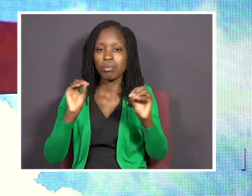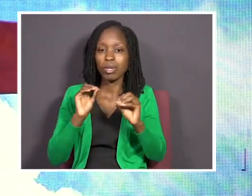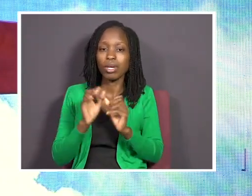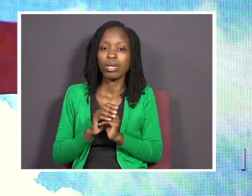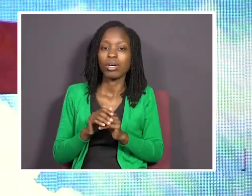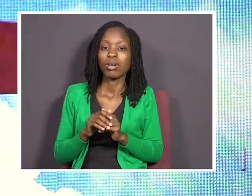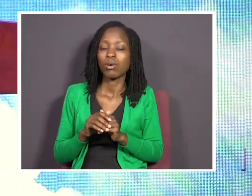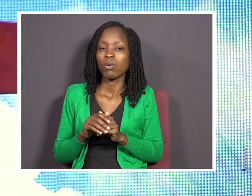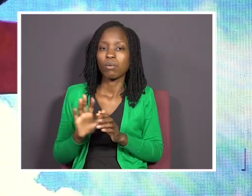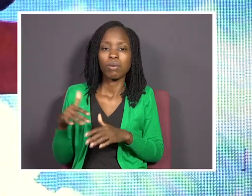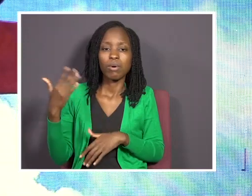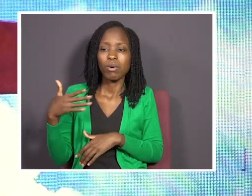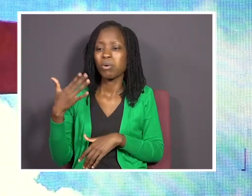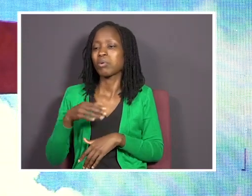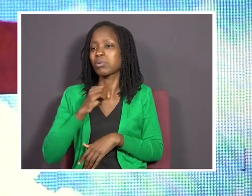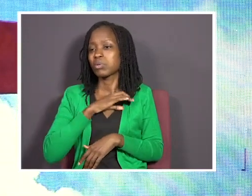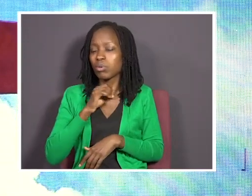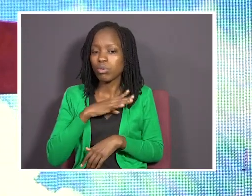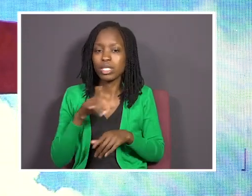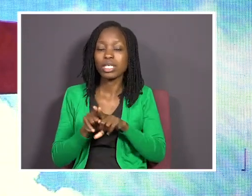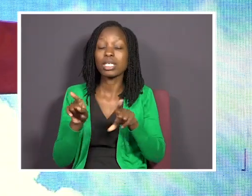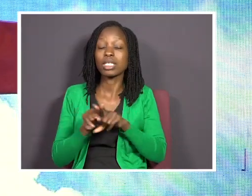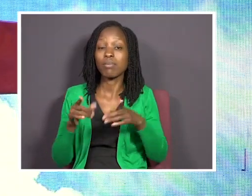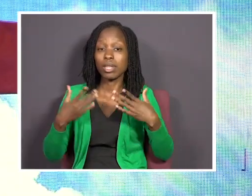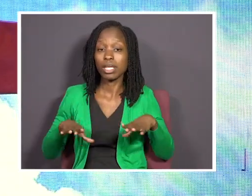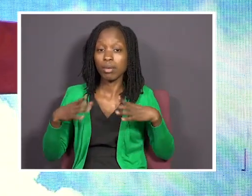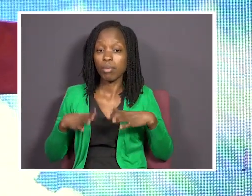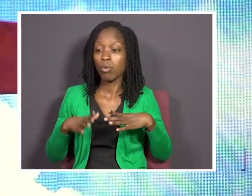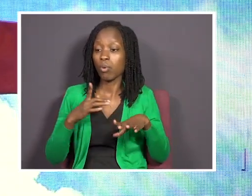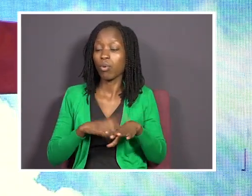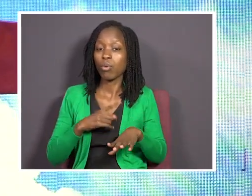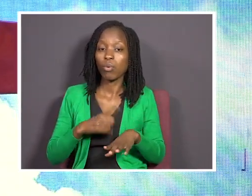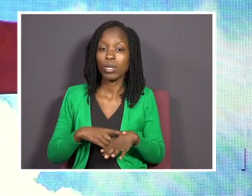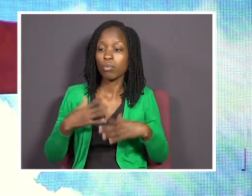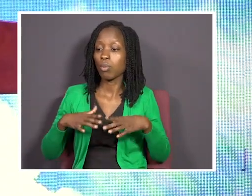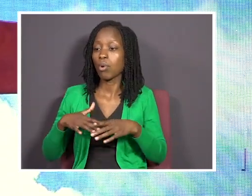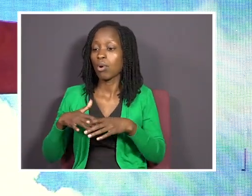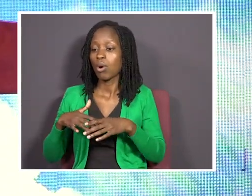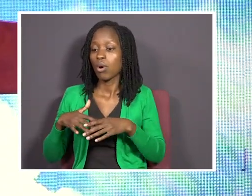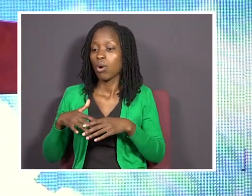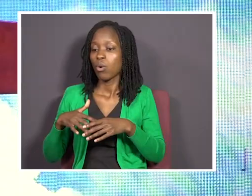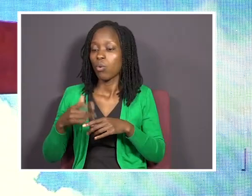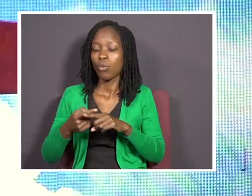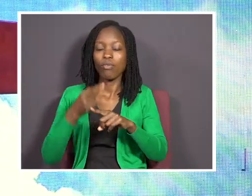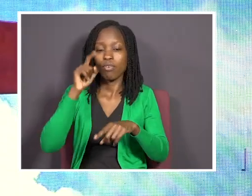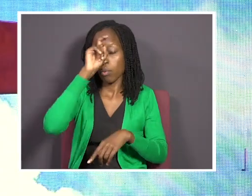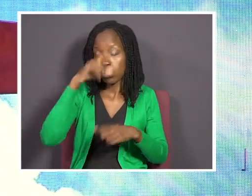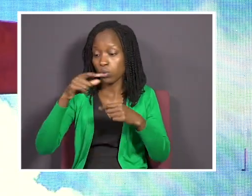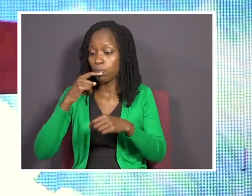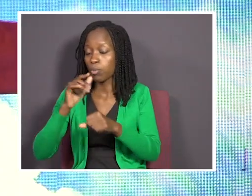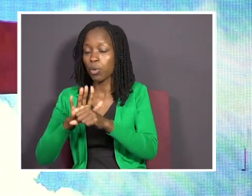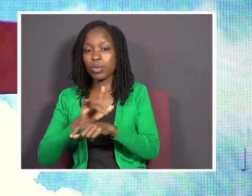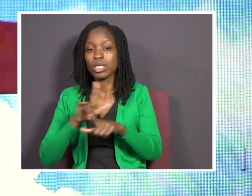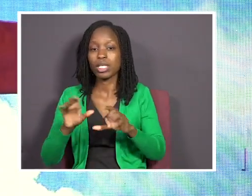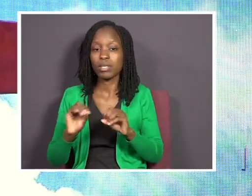complaining, not always murmuring like the people as they were walking out of Egypt to the promised land. We will